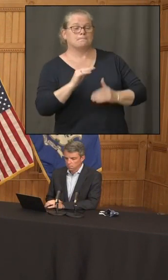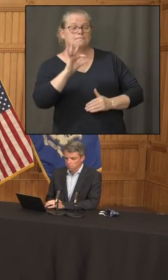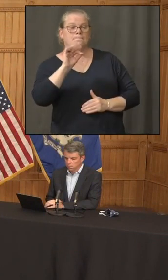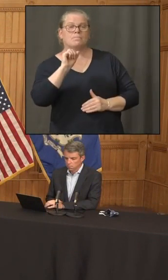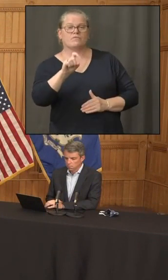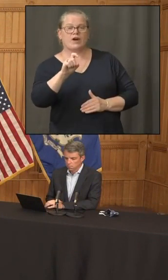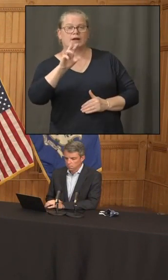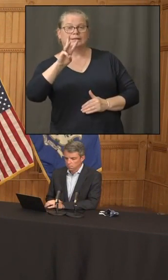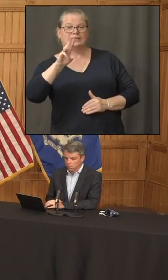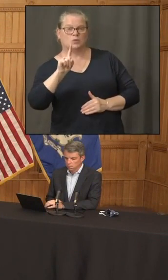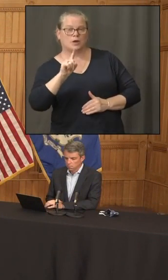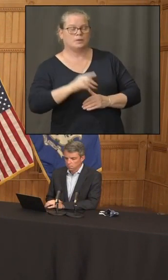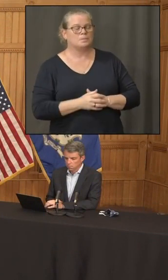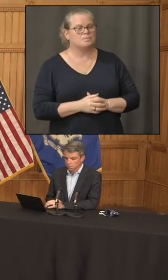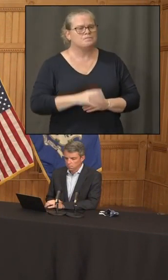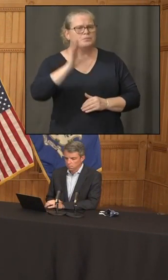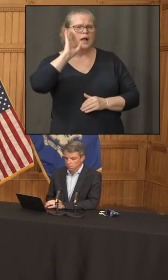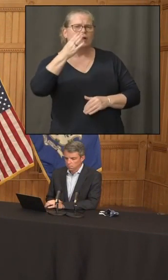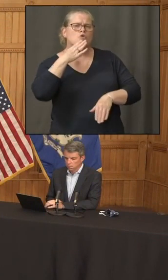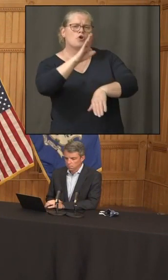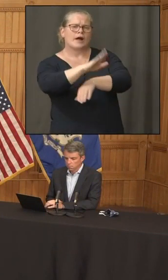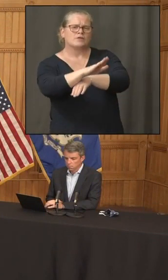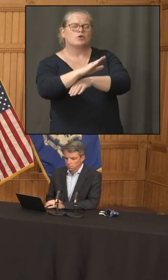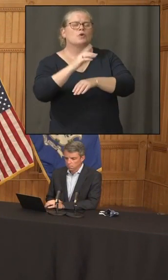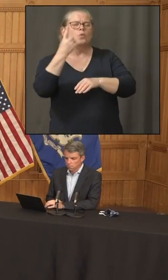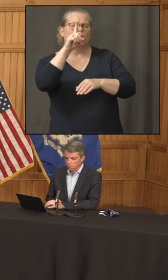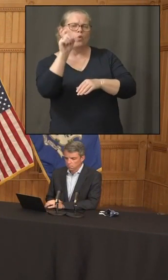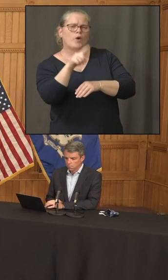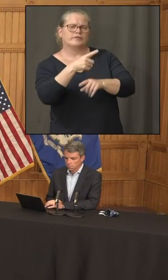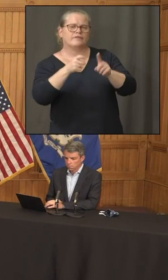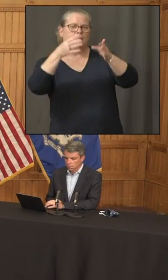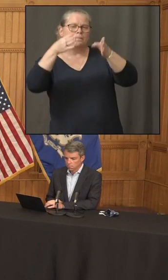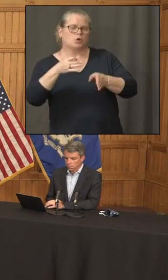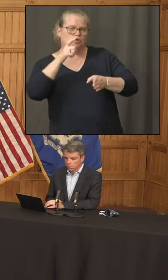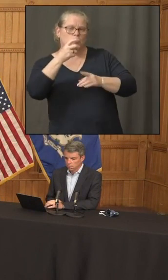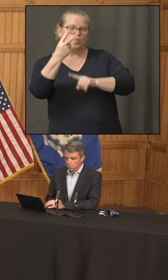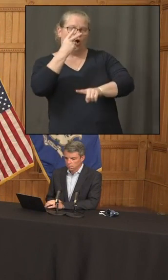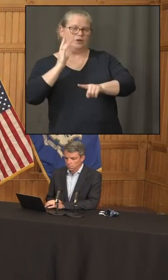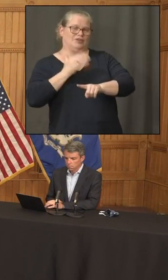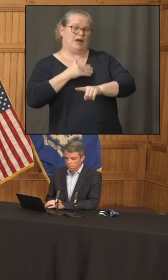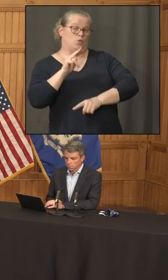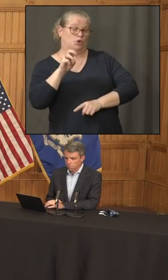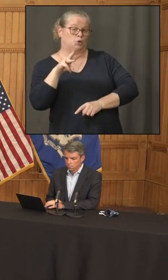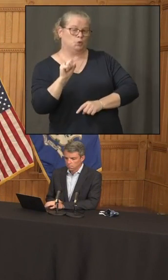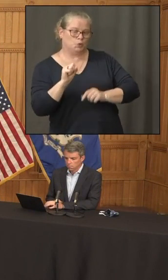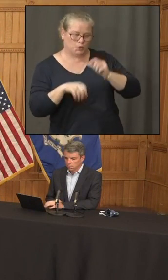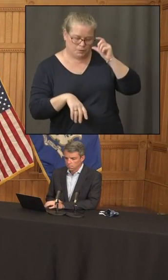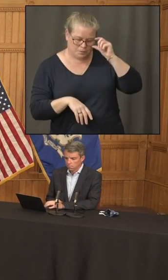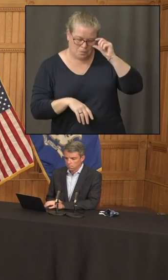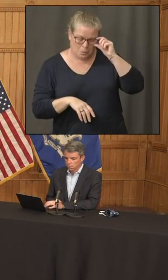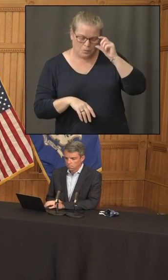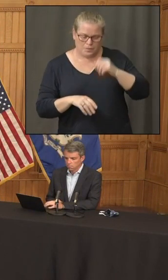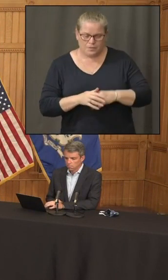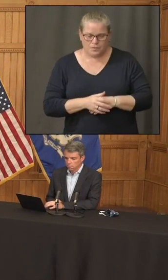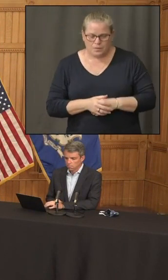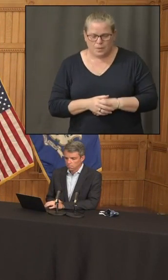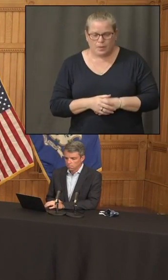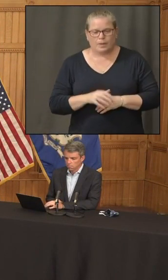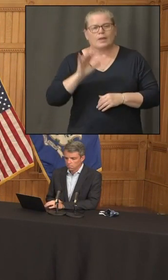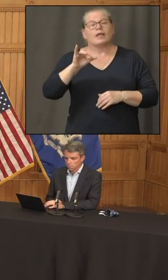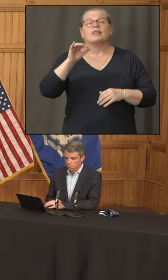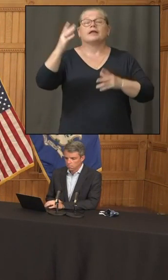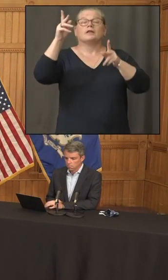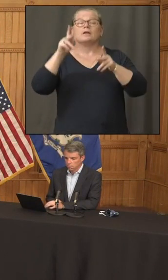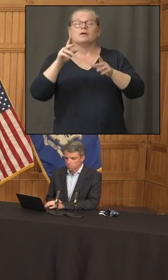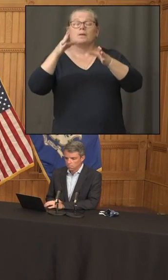Hi there, good afternoon. We had a viewer question for you, Governor, and the question was, the person was at the beaches, our